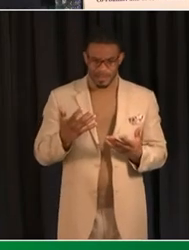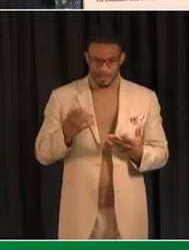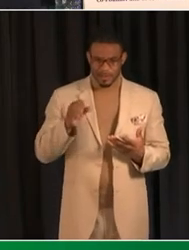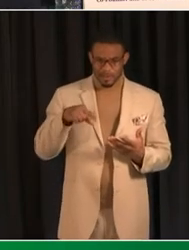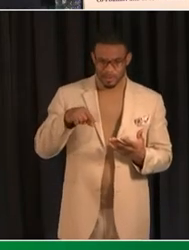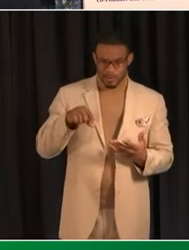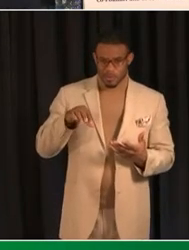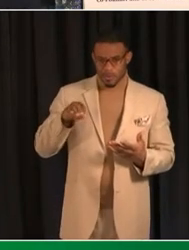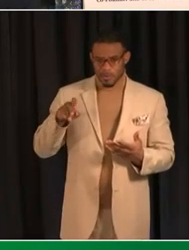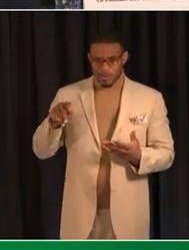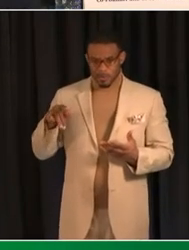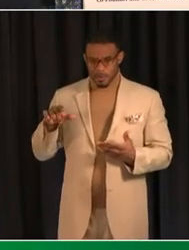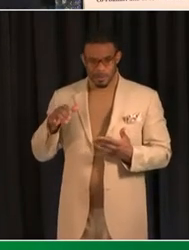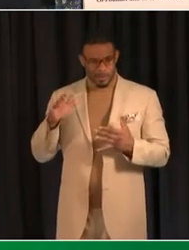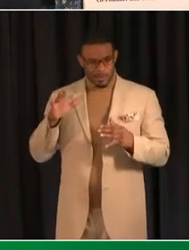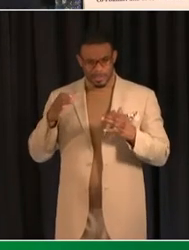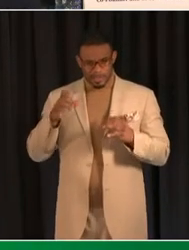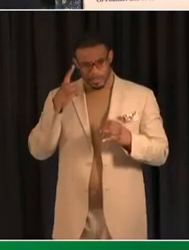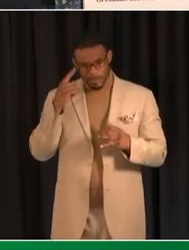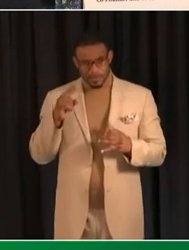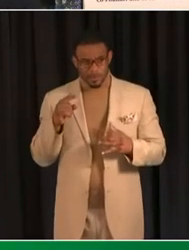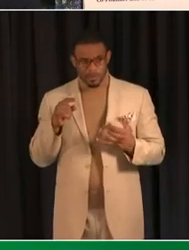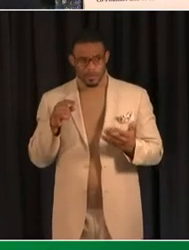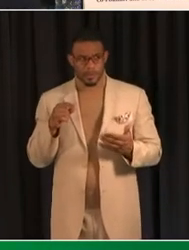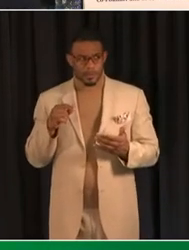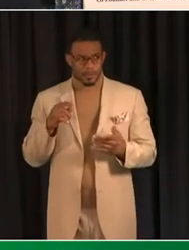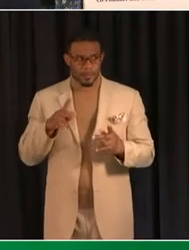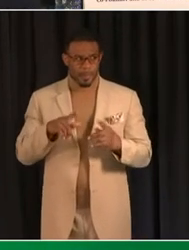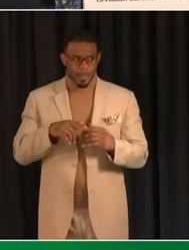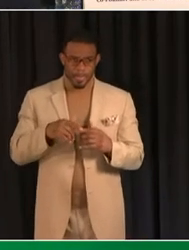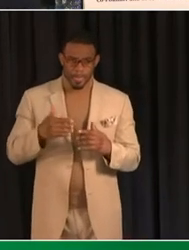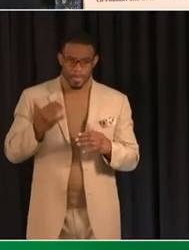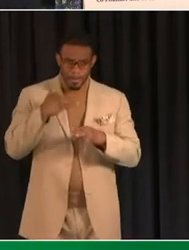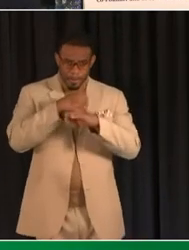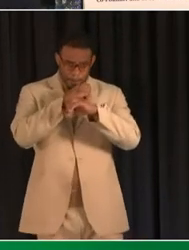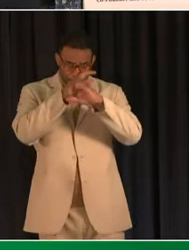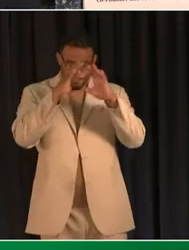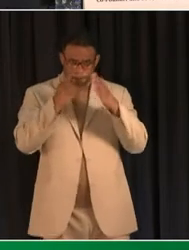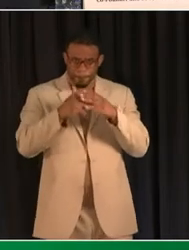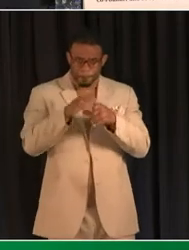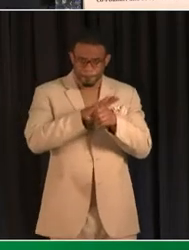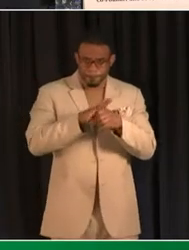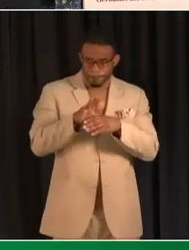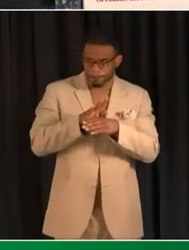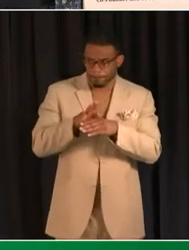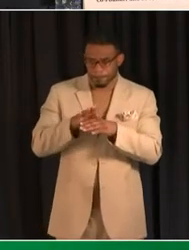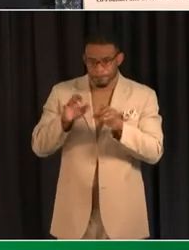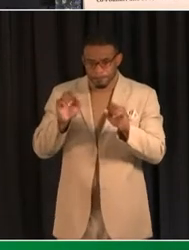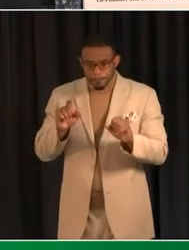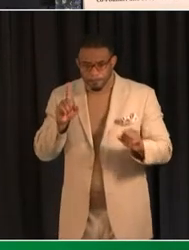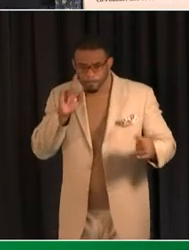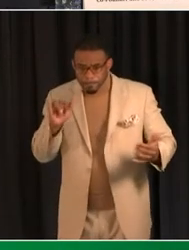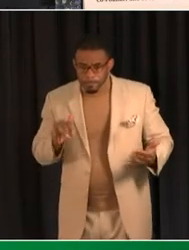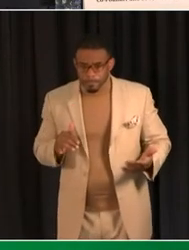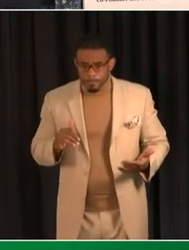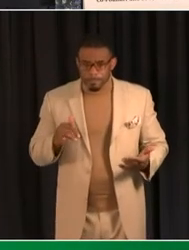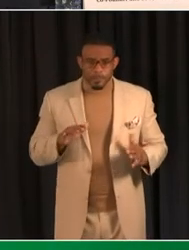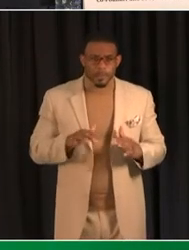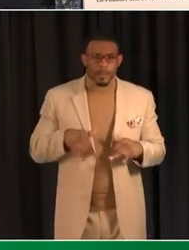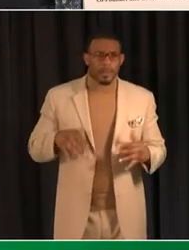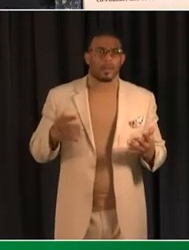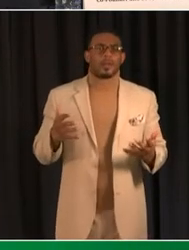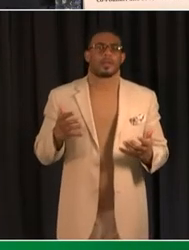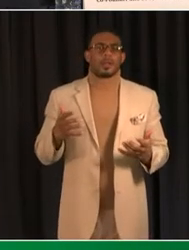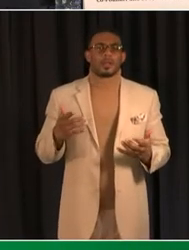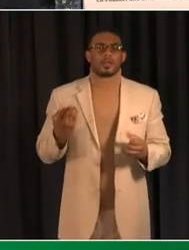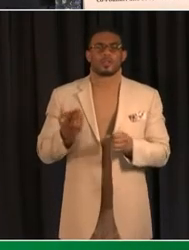lot of square footage, and there's a great chance for people to kind of reimagine what local businesses could look like